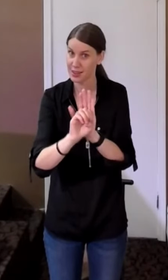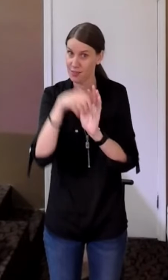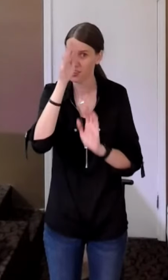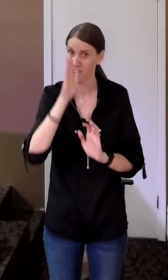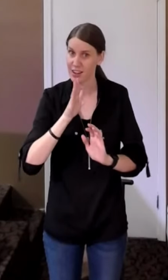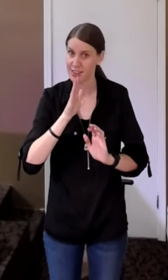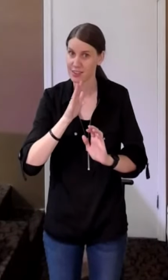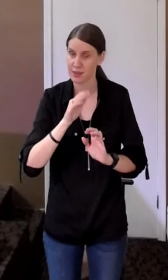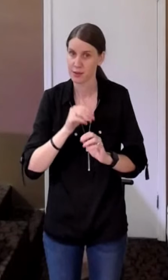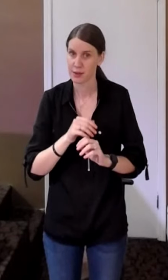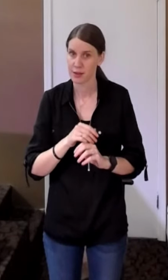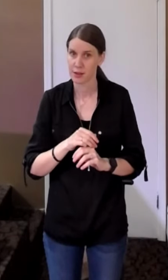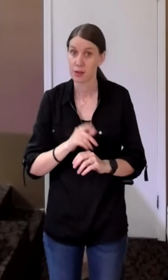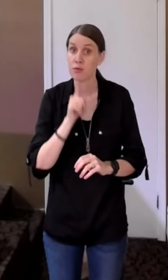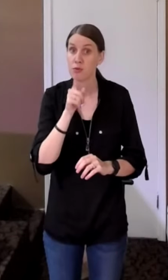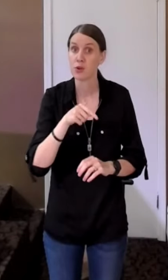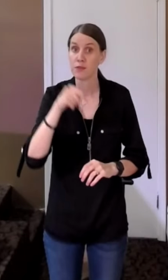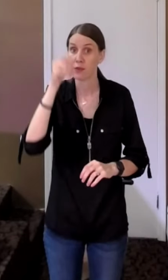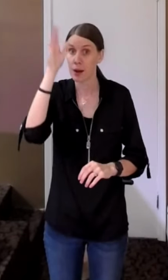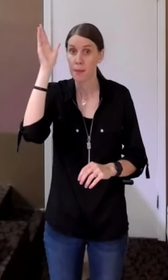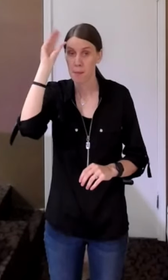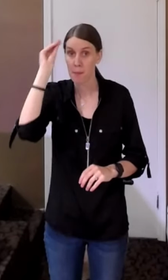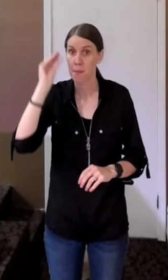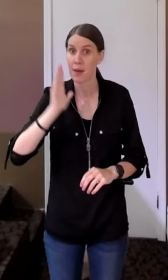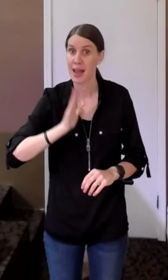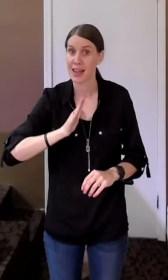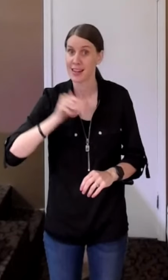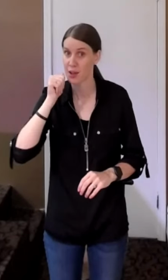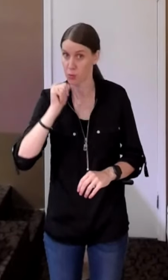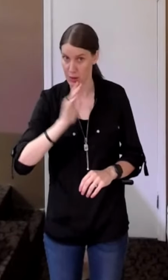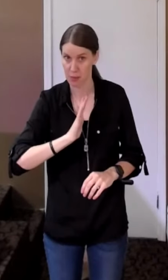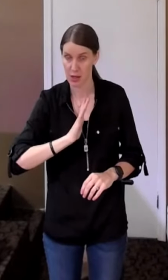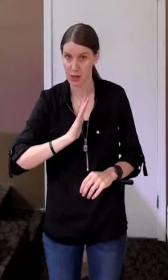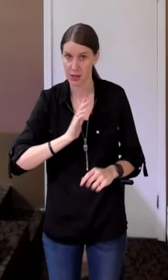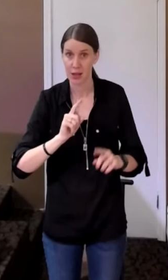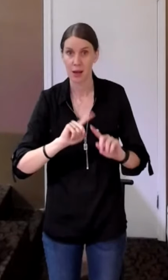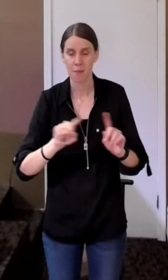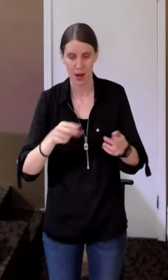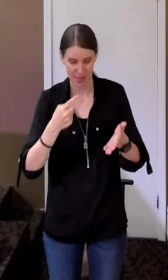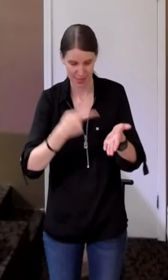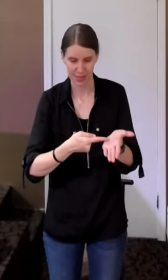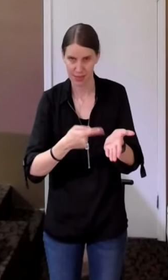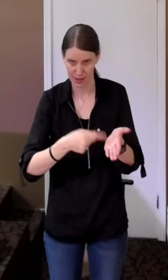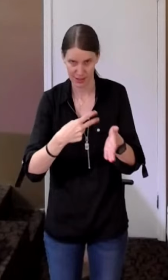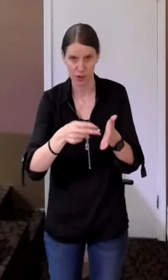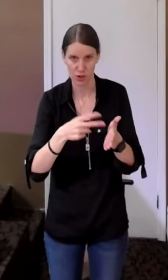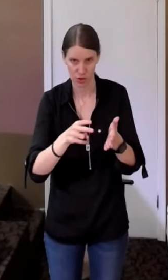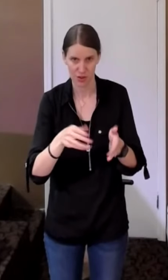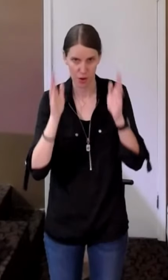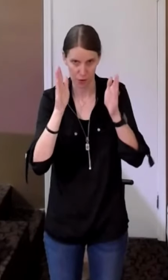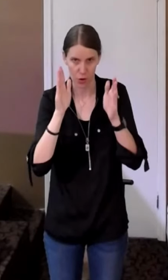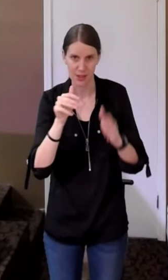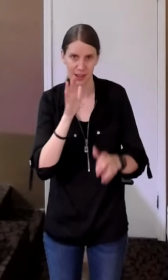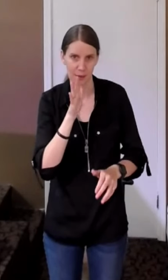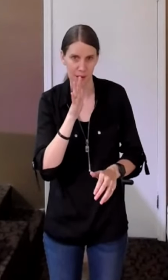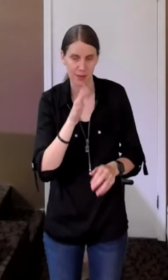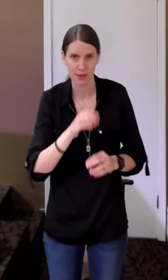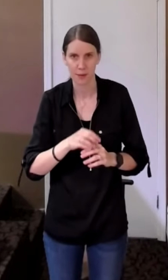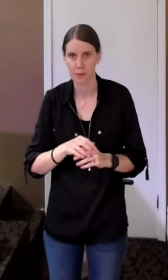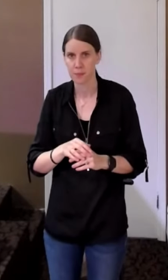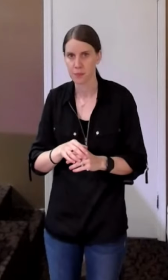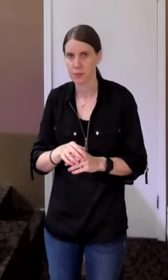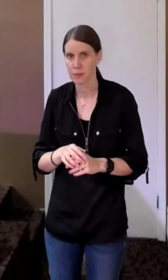And that's true for both men and women. This passage happens to be focused on women. It says, look, you